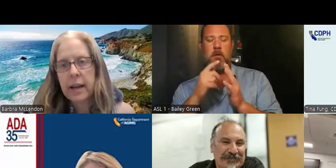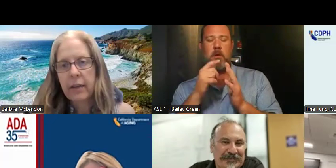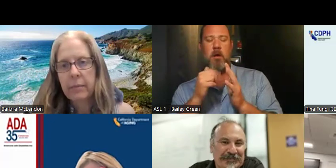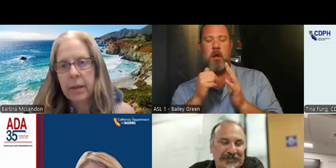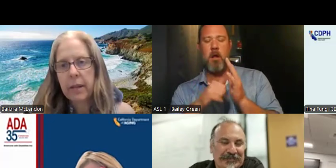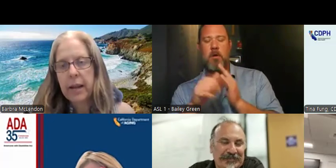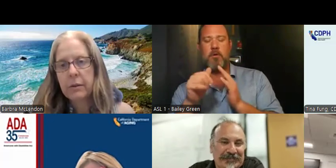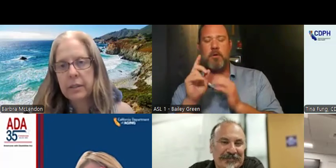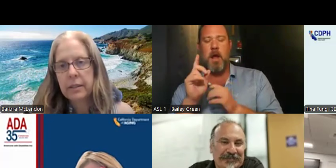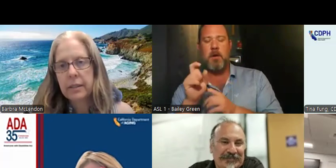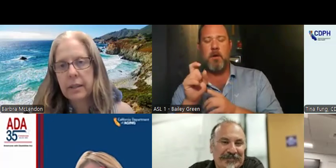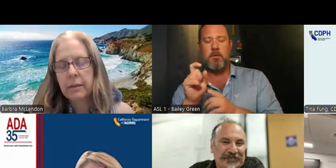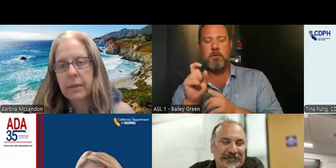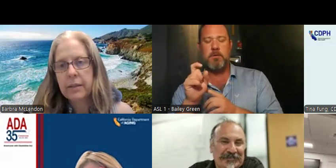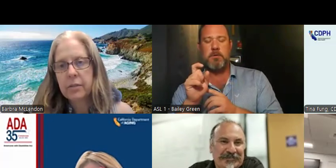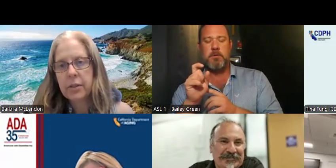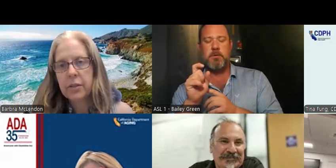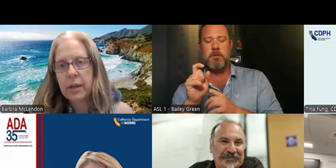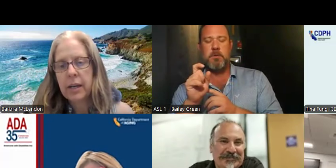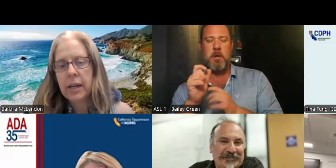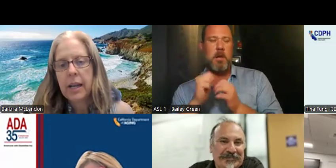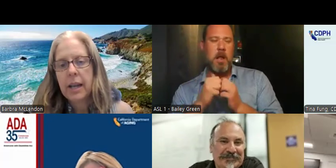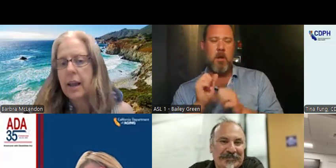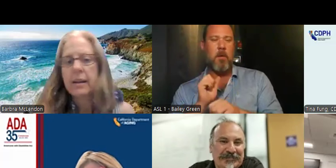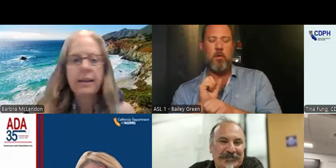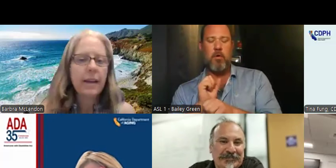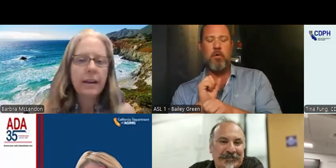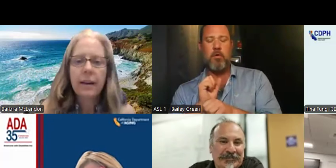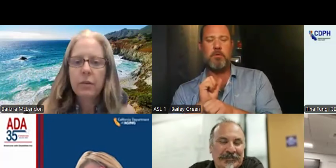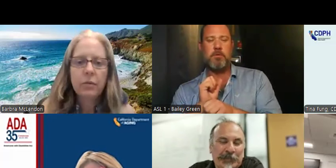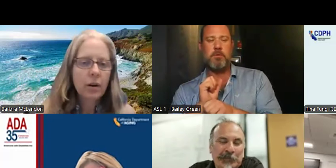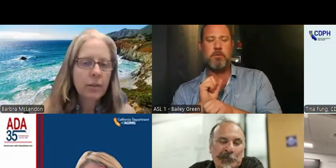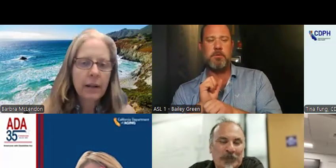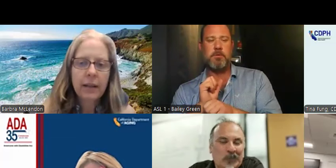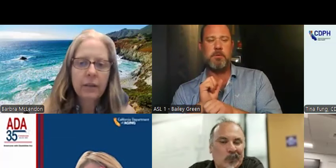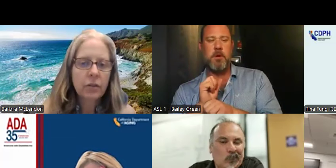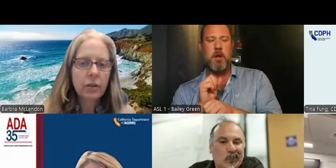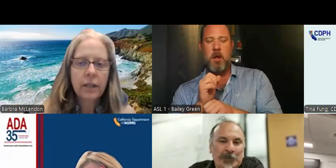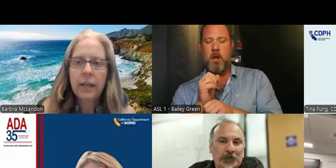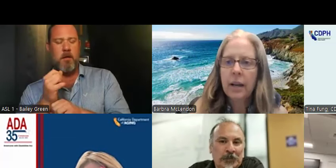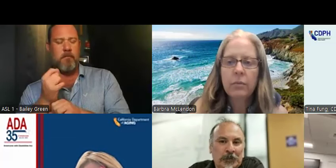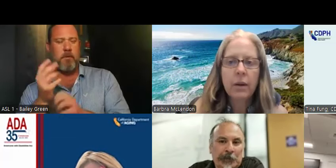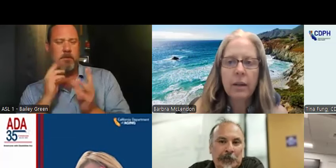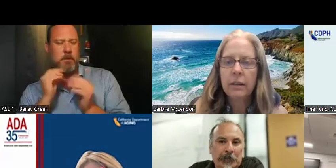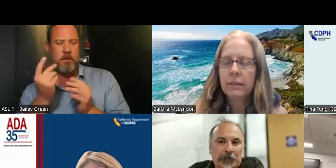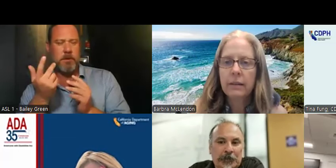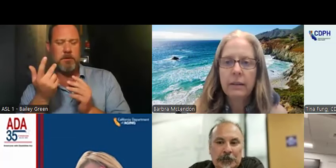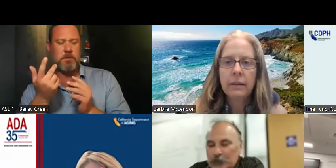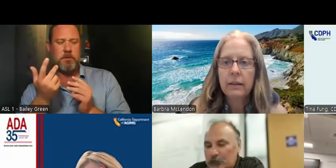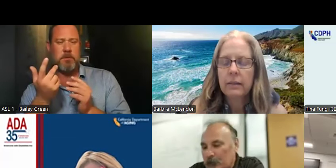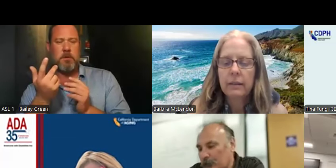underdiagnosis and how that might play out in this registry. Have you talked about that internally, how you